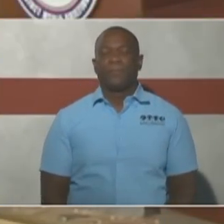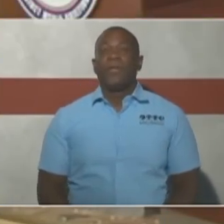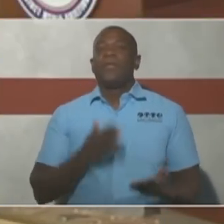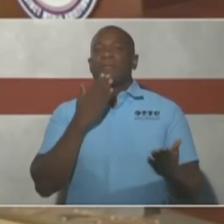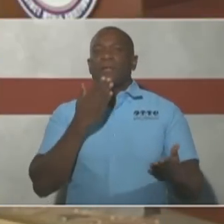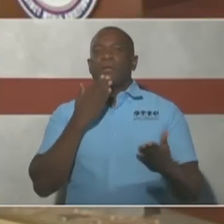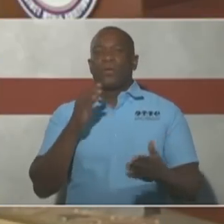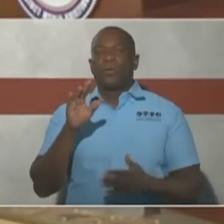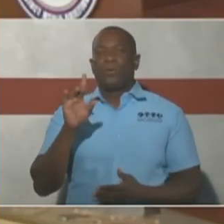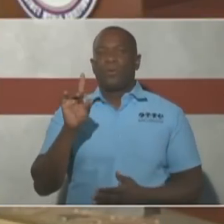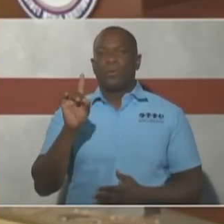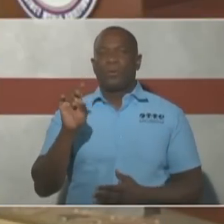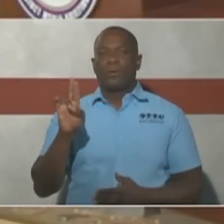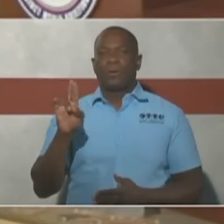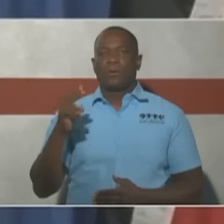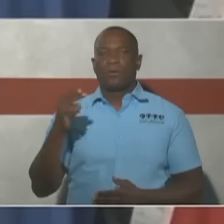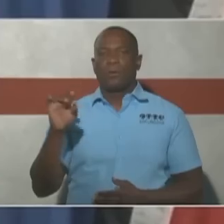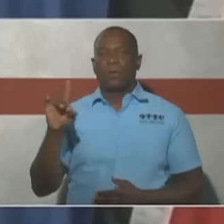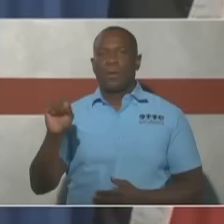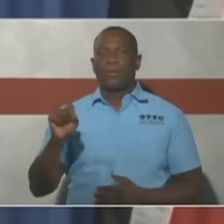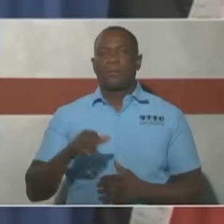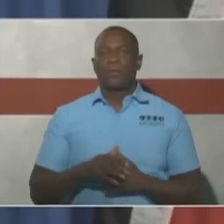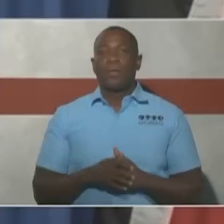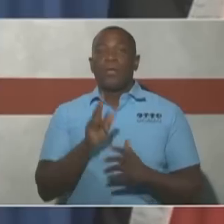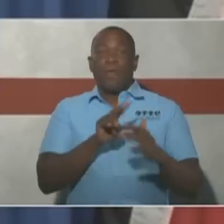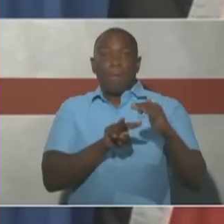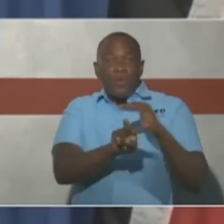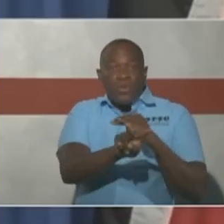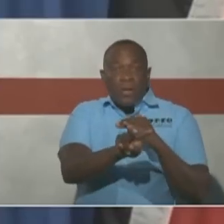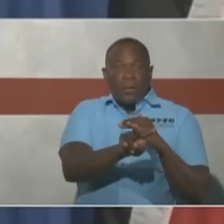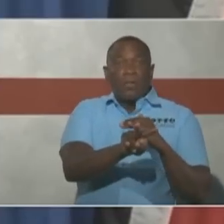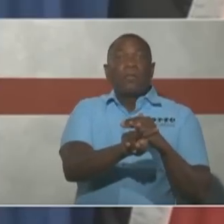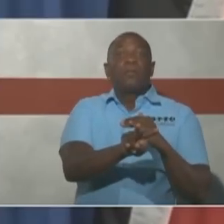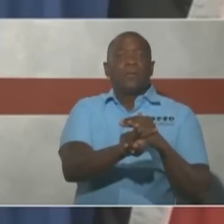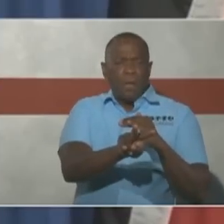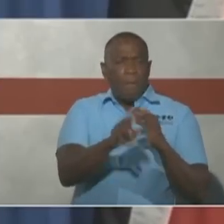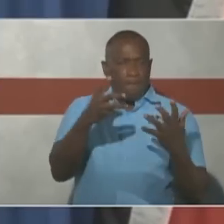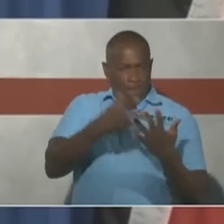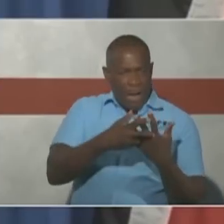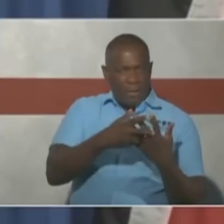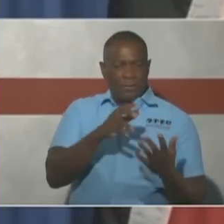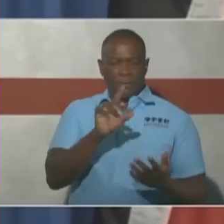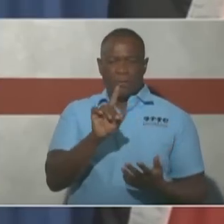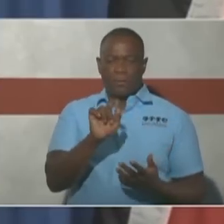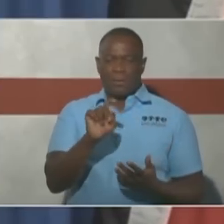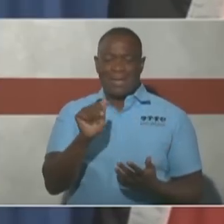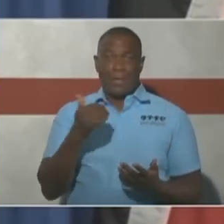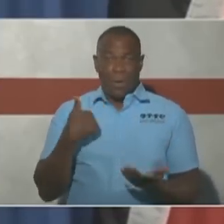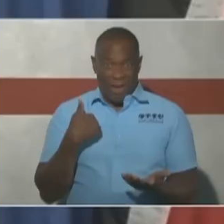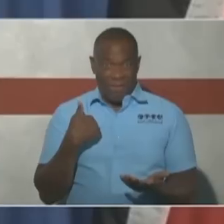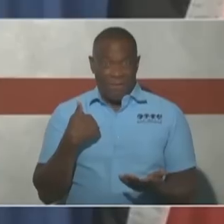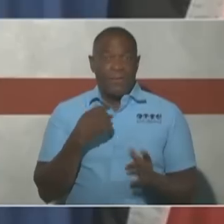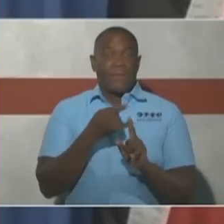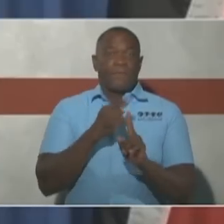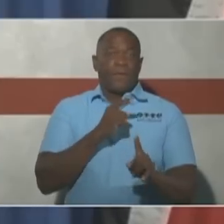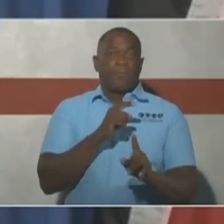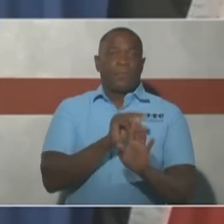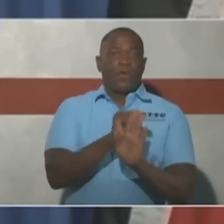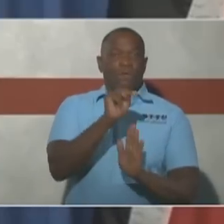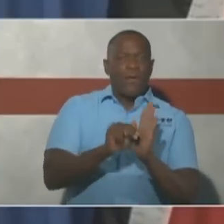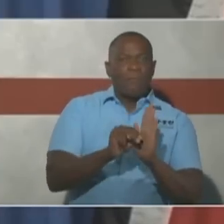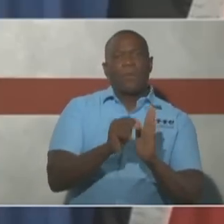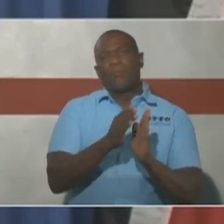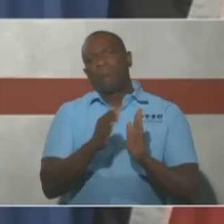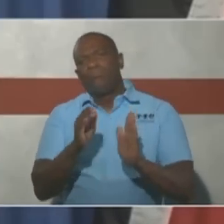in enclosed spaces. All of those things will help to blunt the speed at which this projected rise may